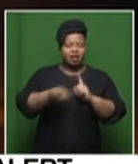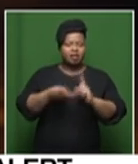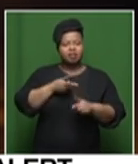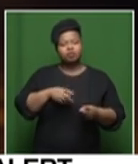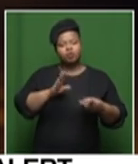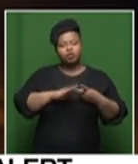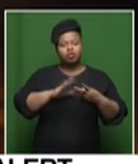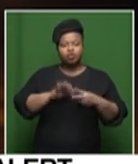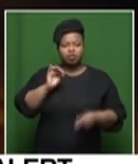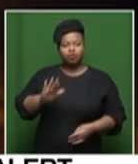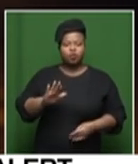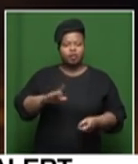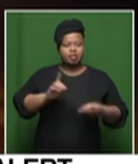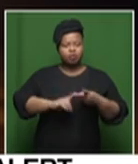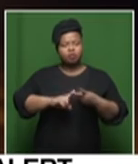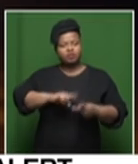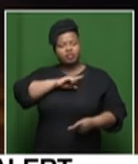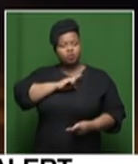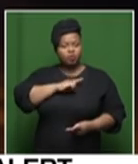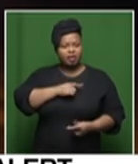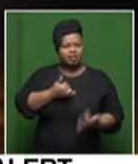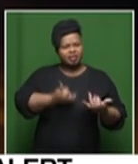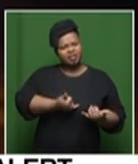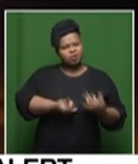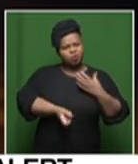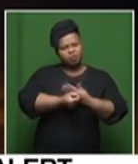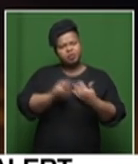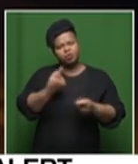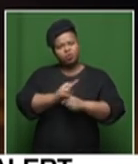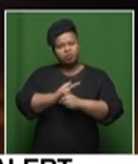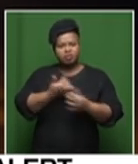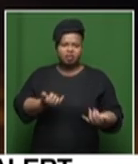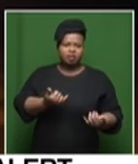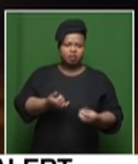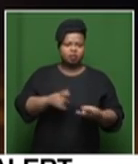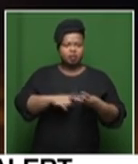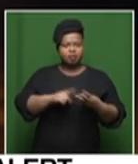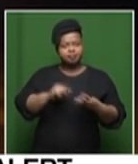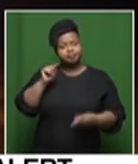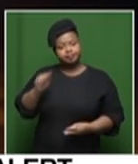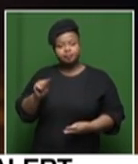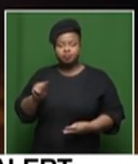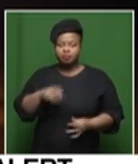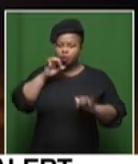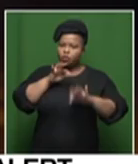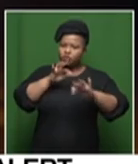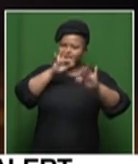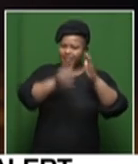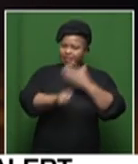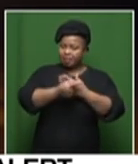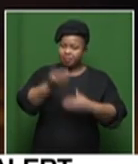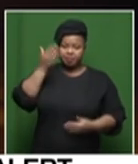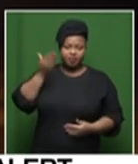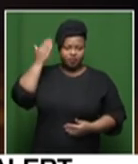been destroyed. Some of those cleanup operations, that had taken place after those protests had taken place,